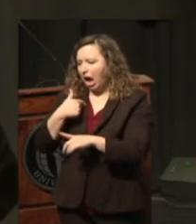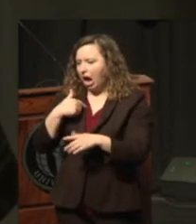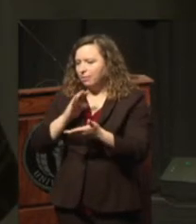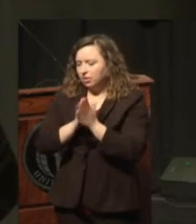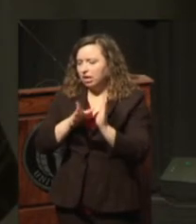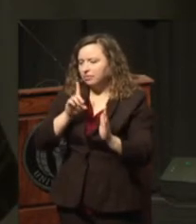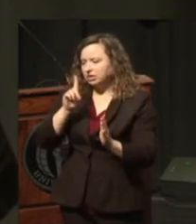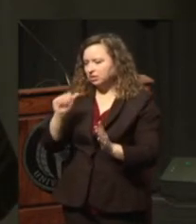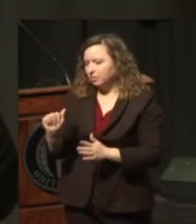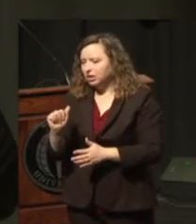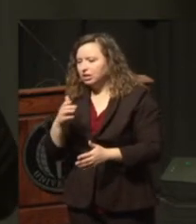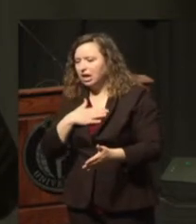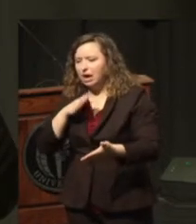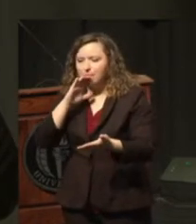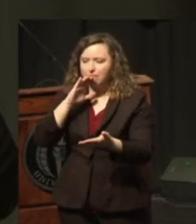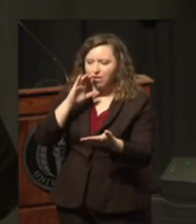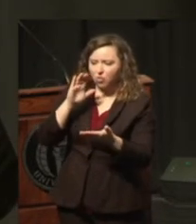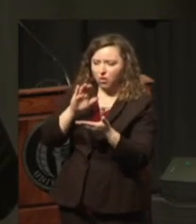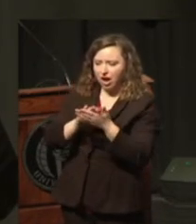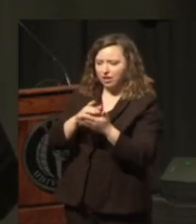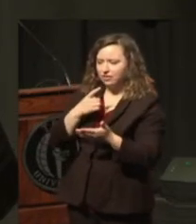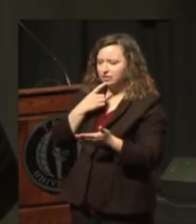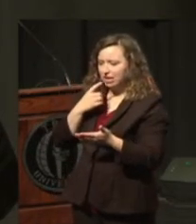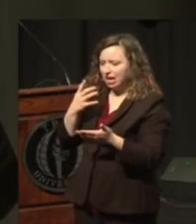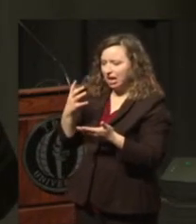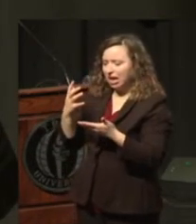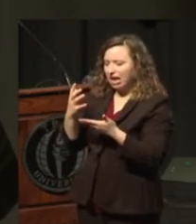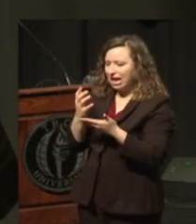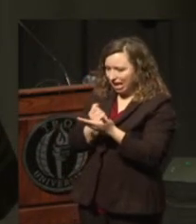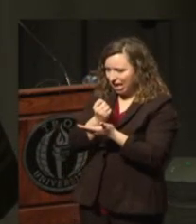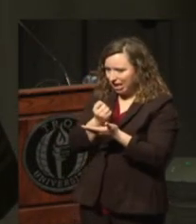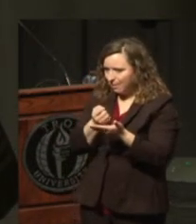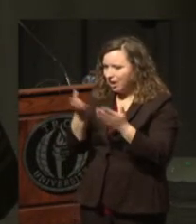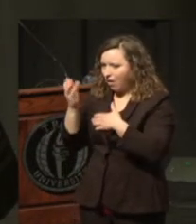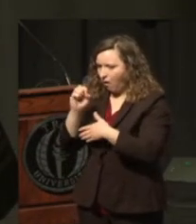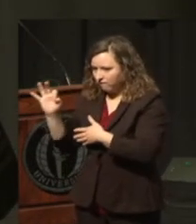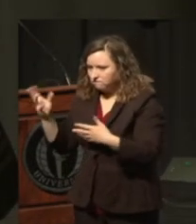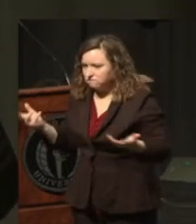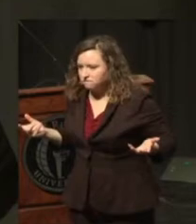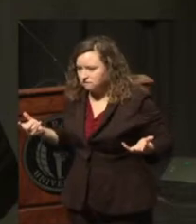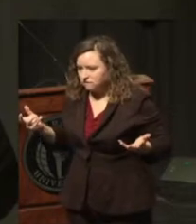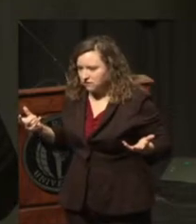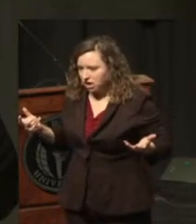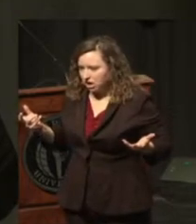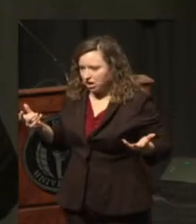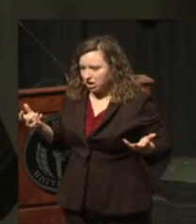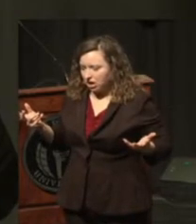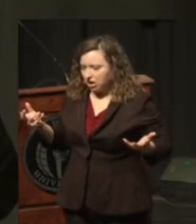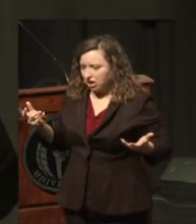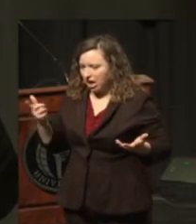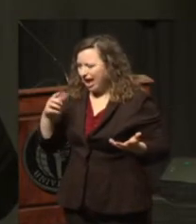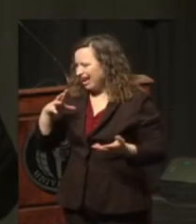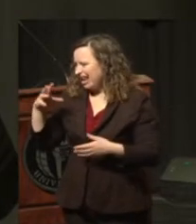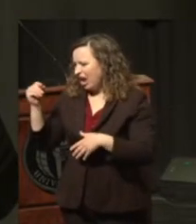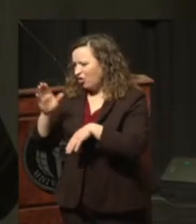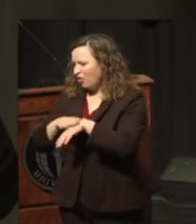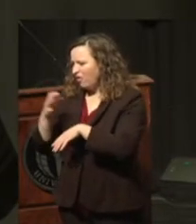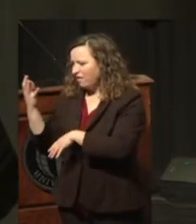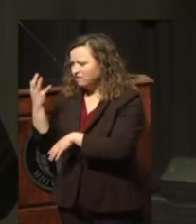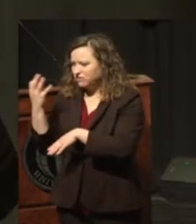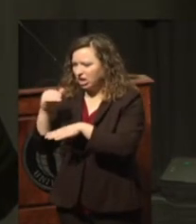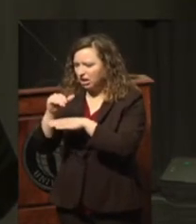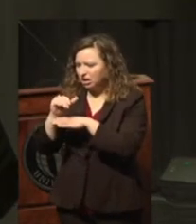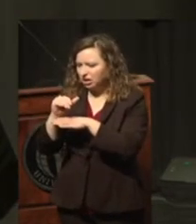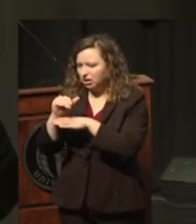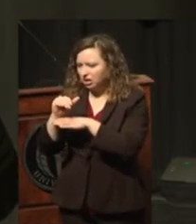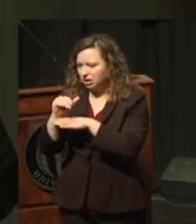I said, get me off. Get me off. I got out of the hospital on a Friday. Now, none of what I'm going to tell you right now is conceited